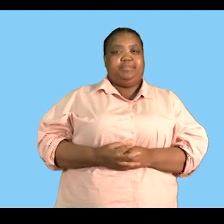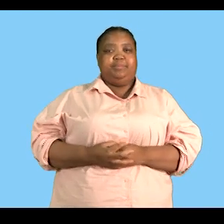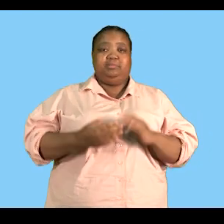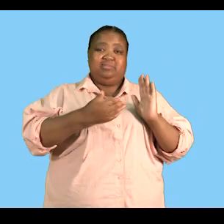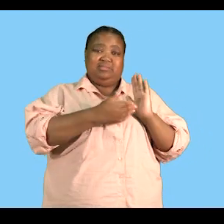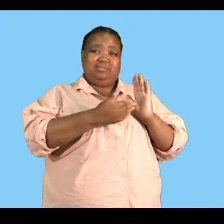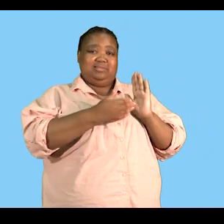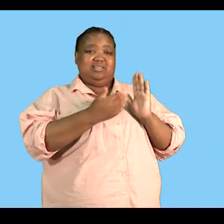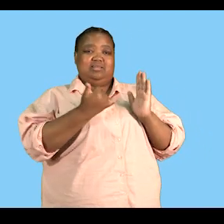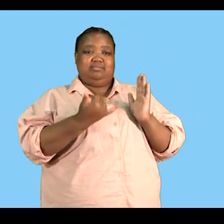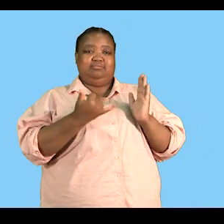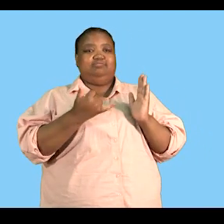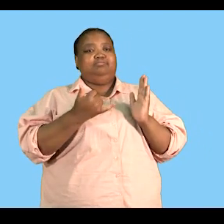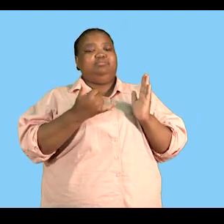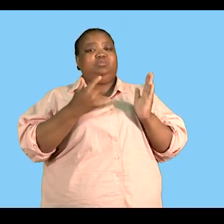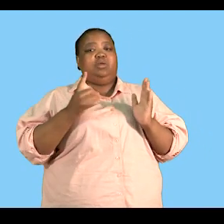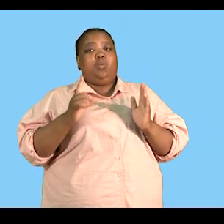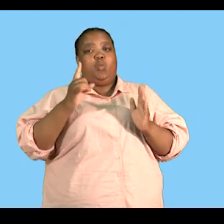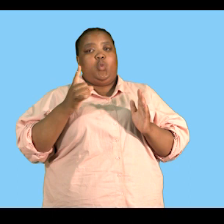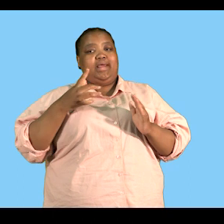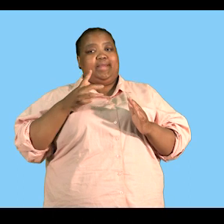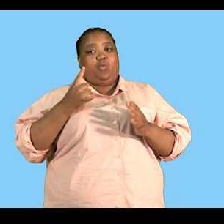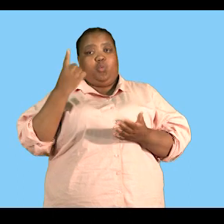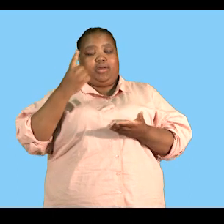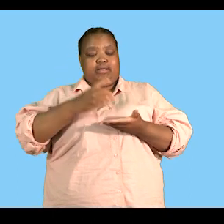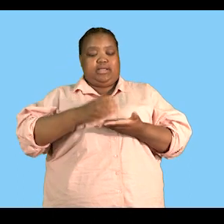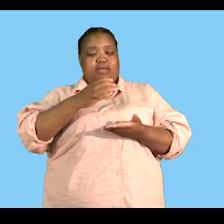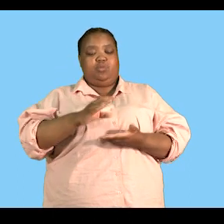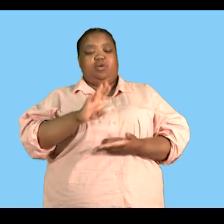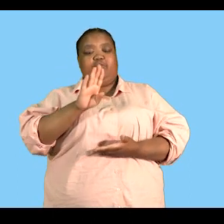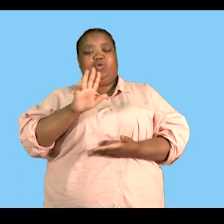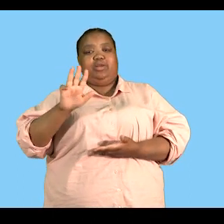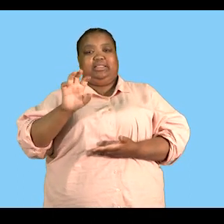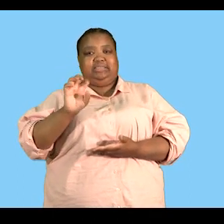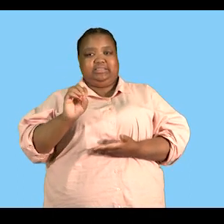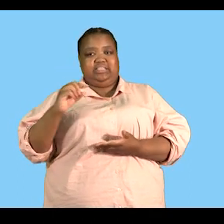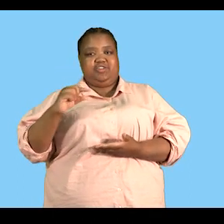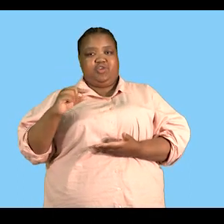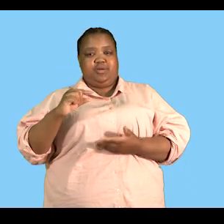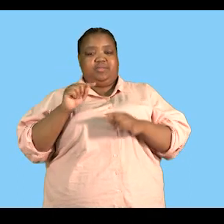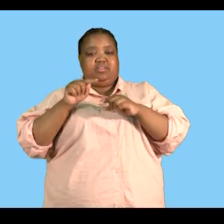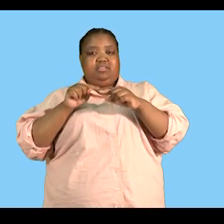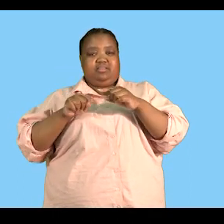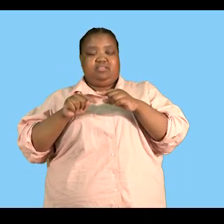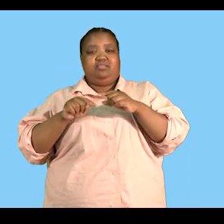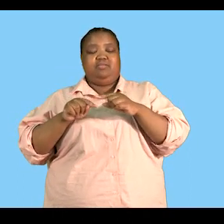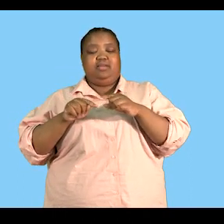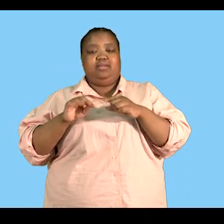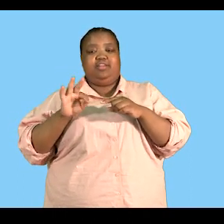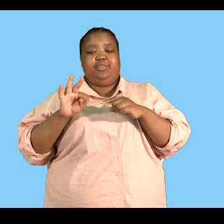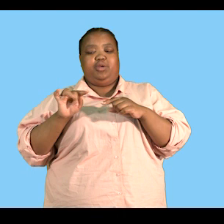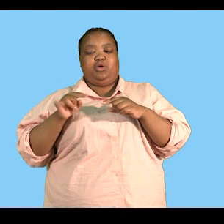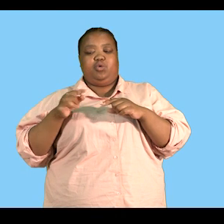we will take that, because they want 1 cup, we will take the 490 and divide it